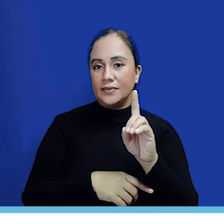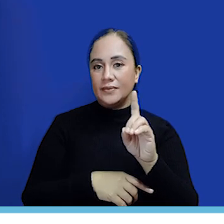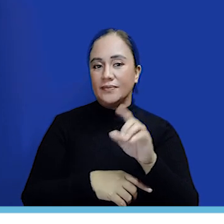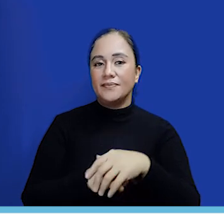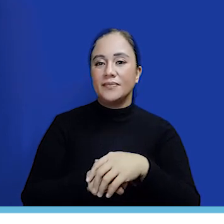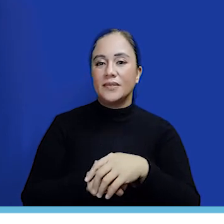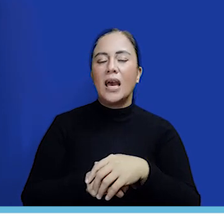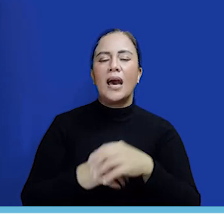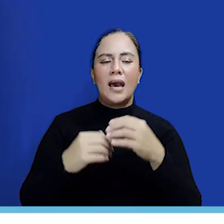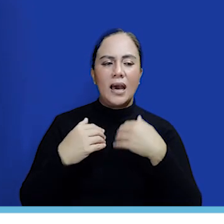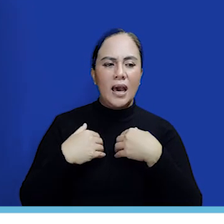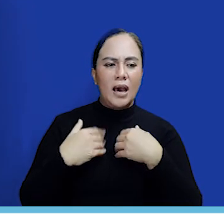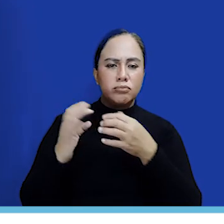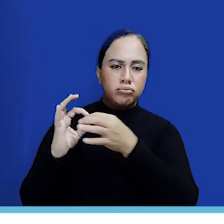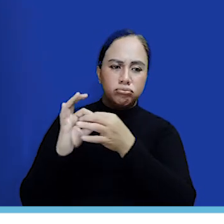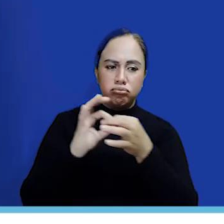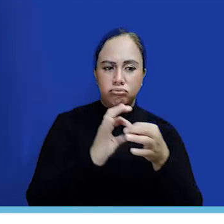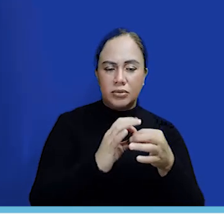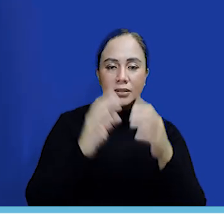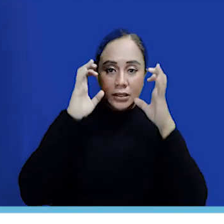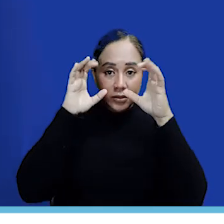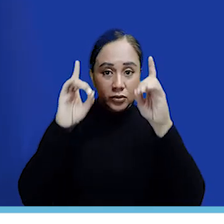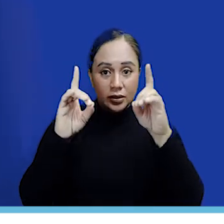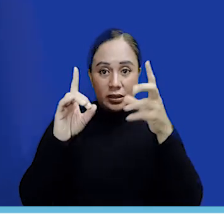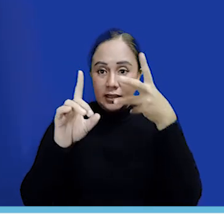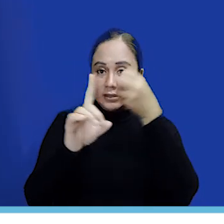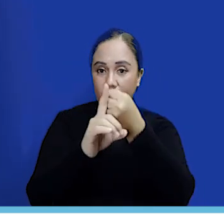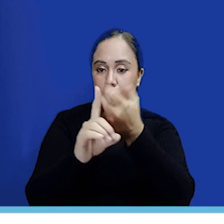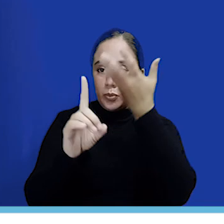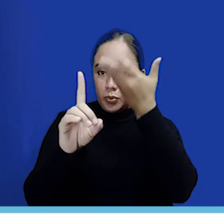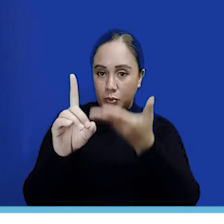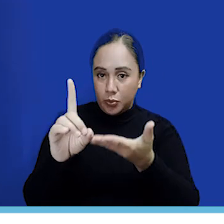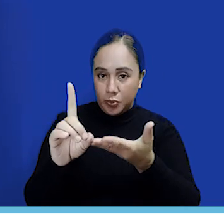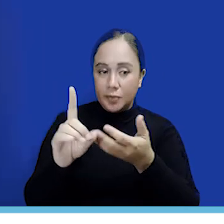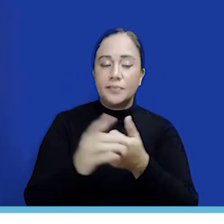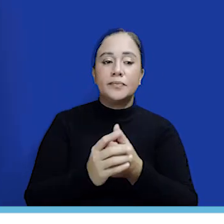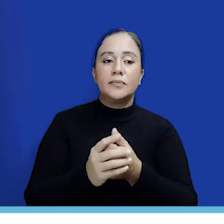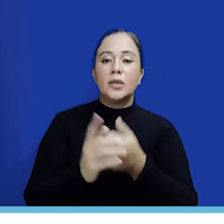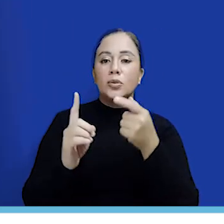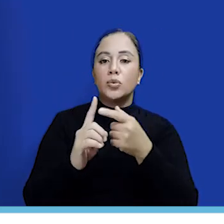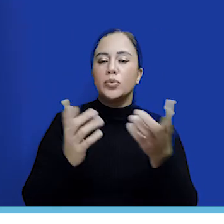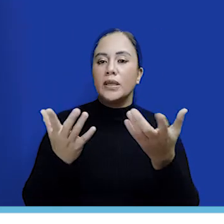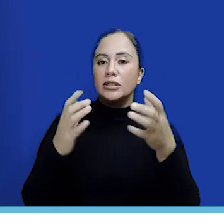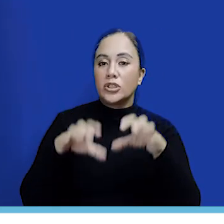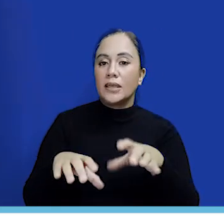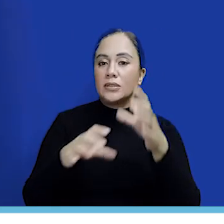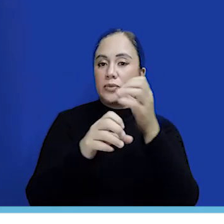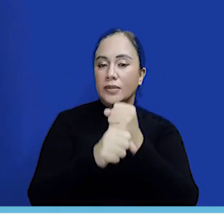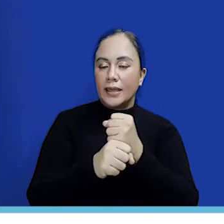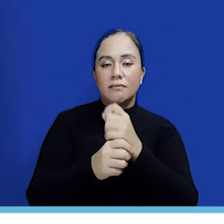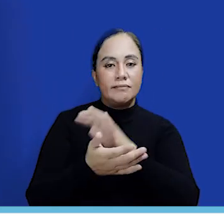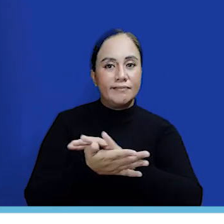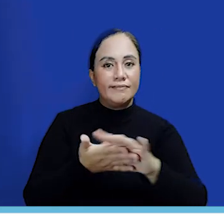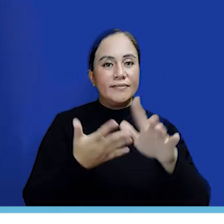D. There is a correlation between the educational attainment of persons with disabilities to their chances of